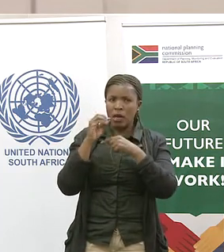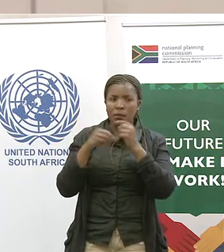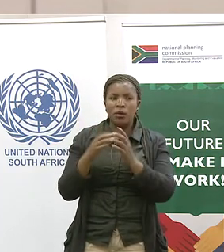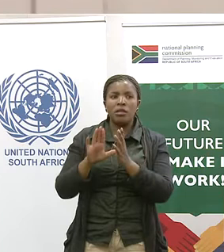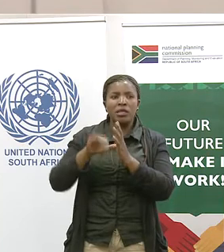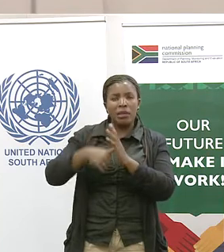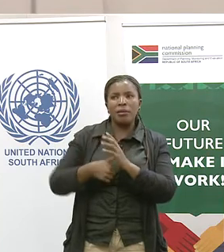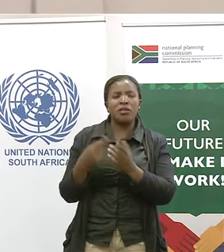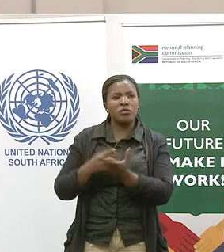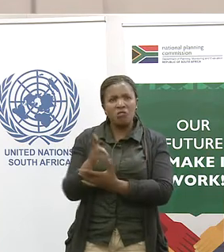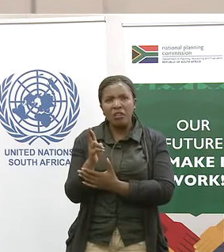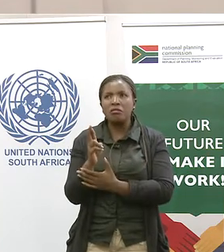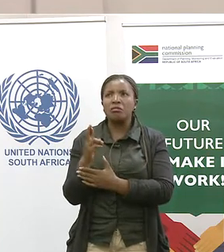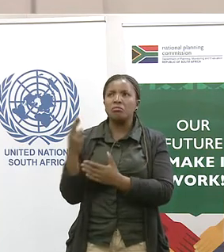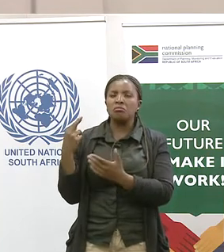this afternoon,